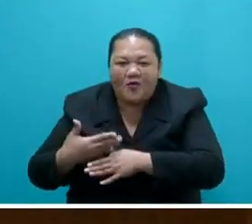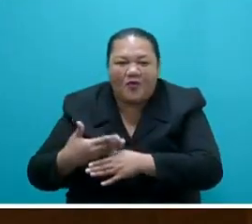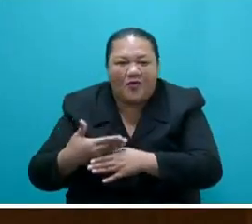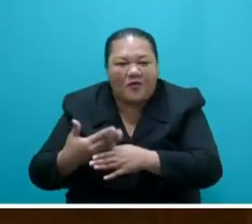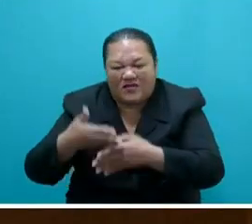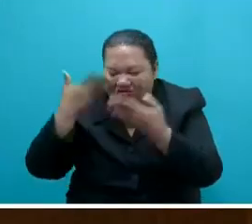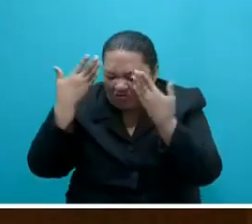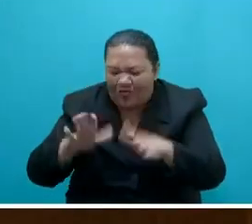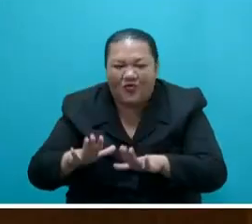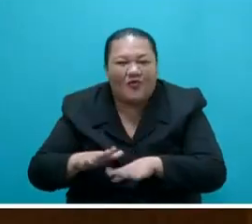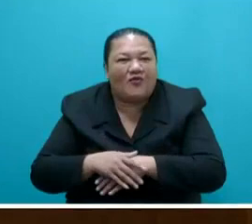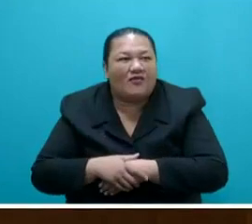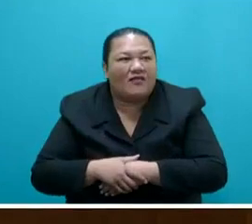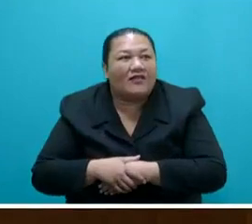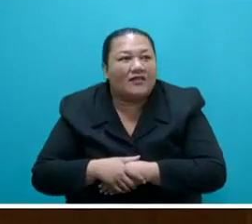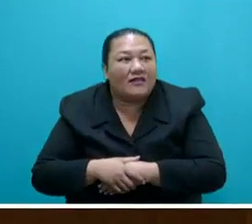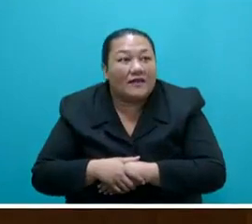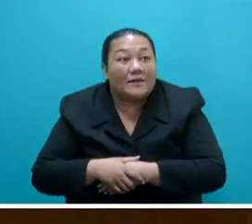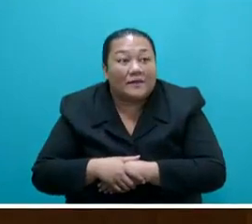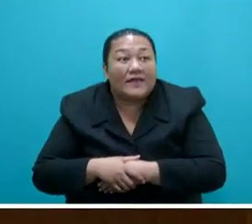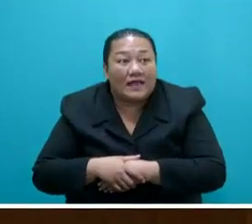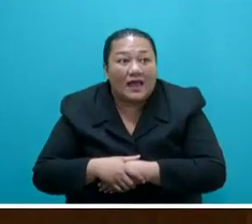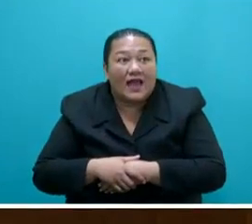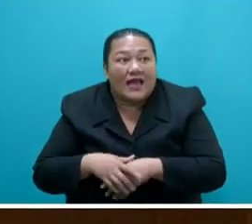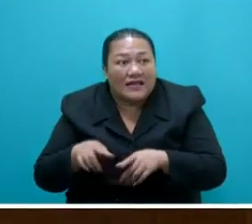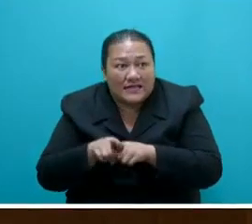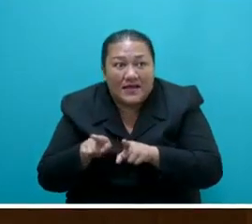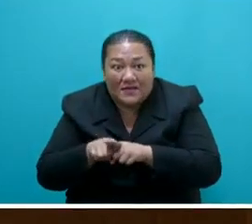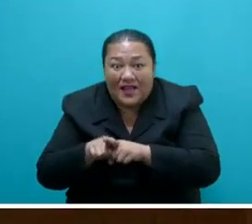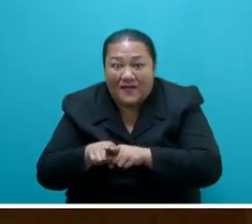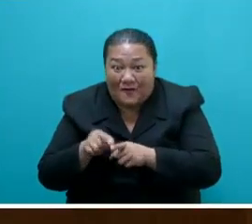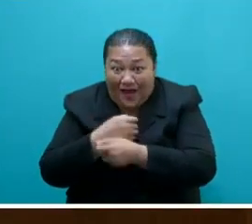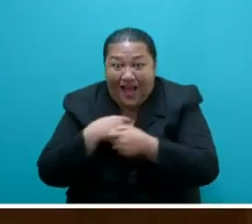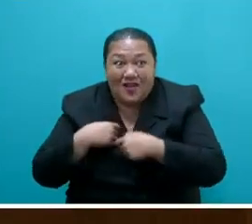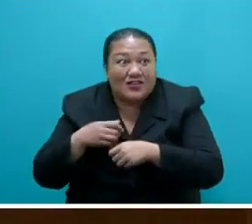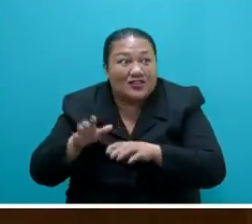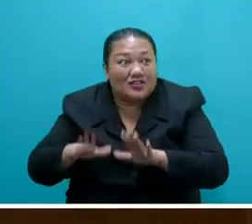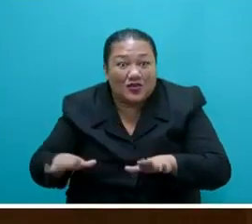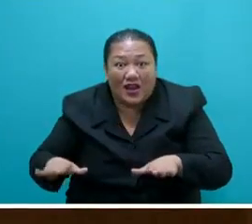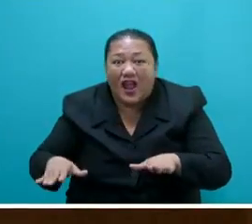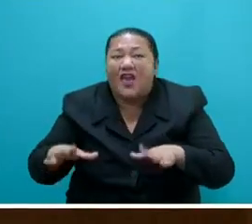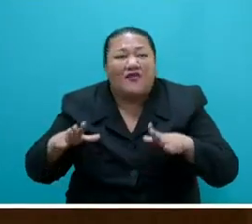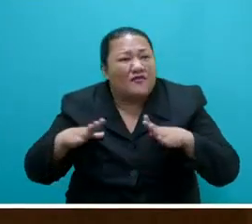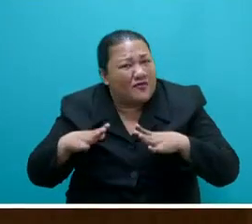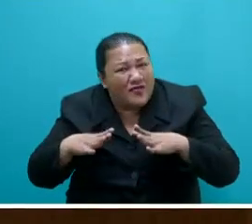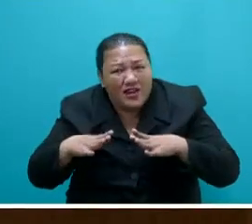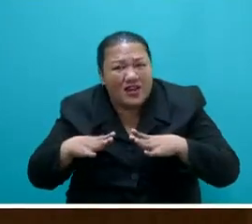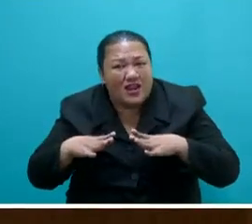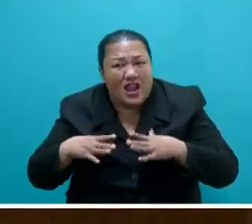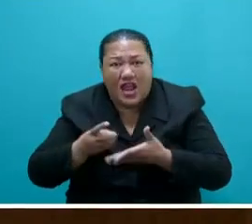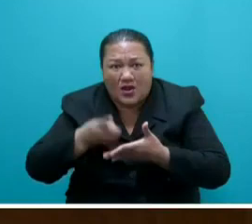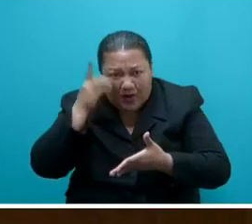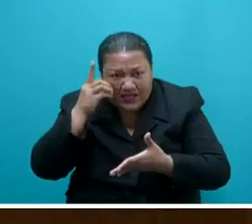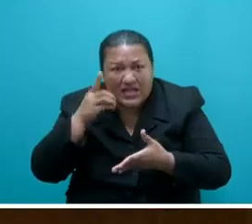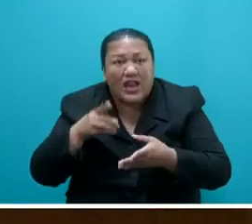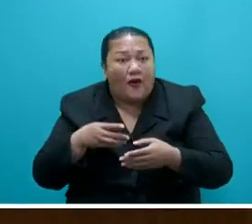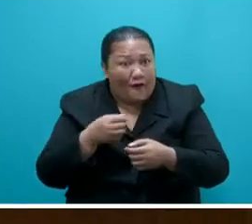For example, free education for our children. And free education for their children.